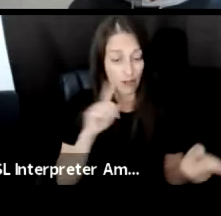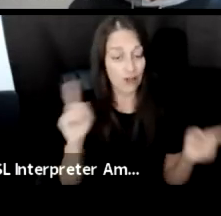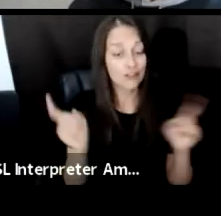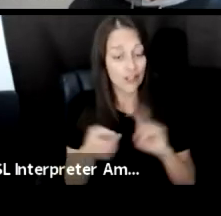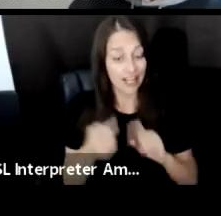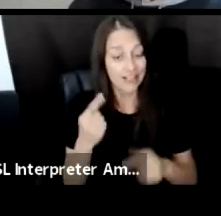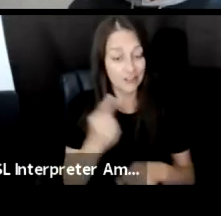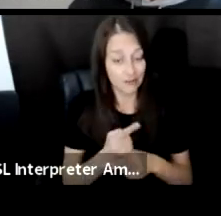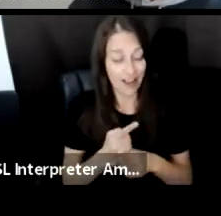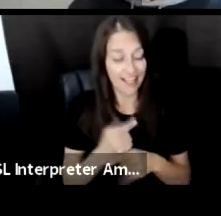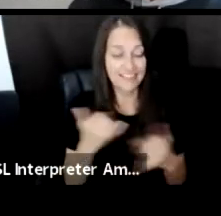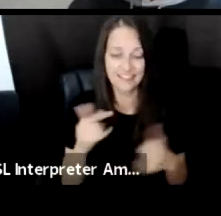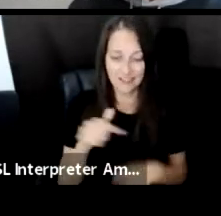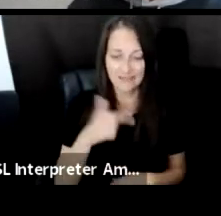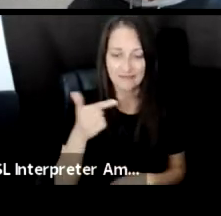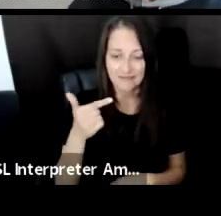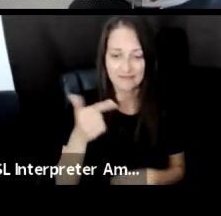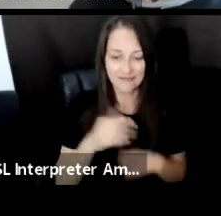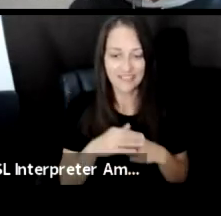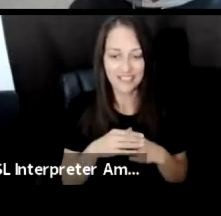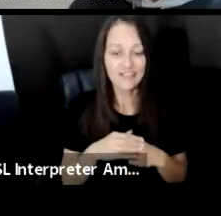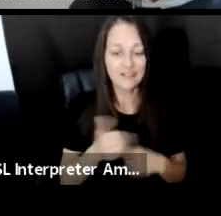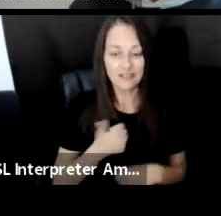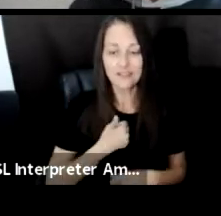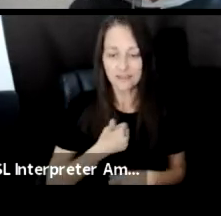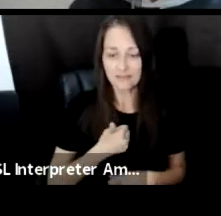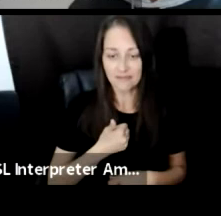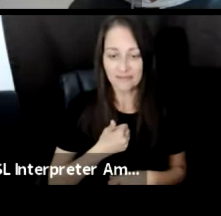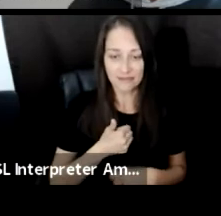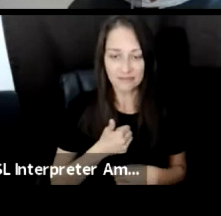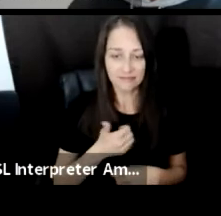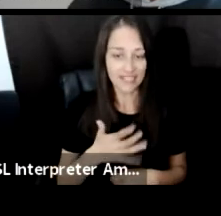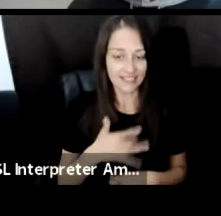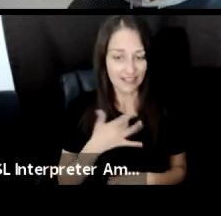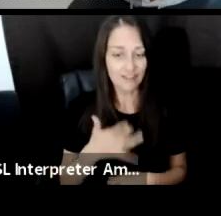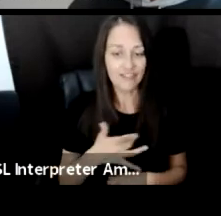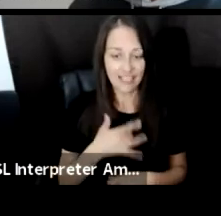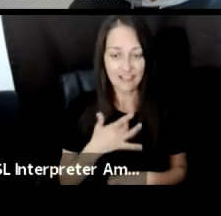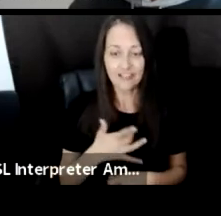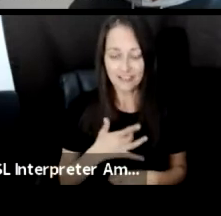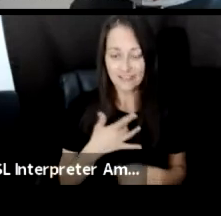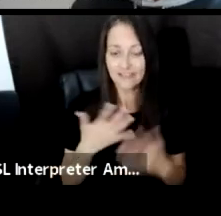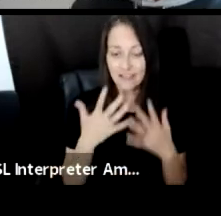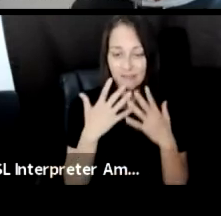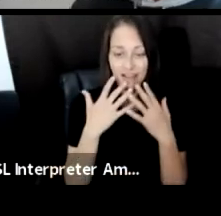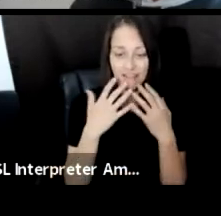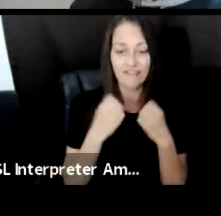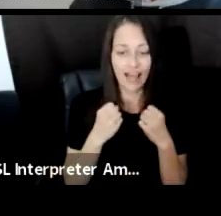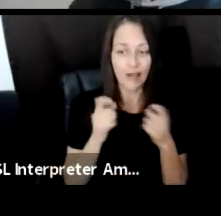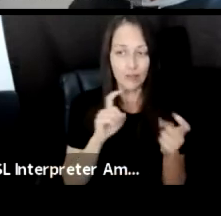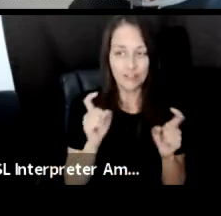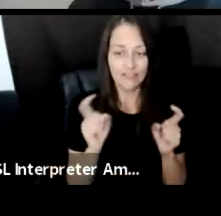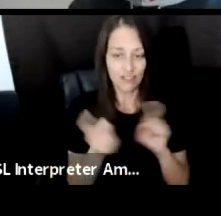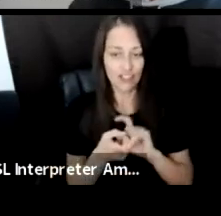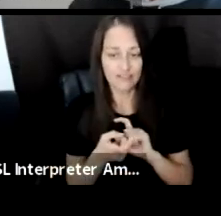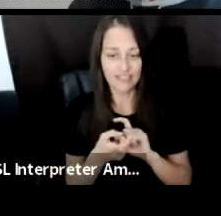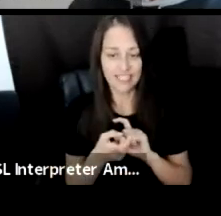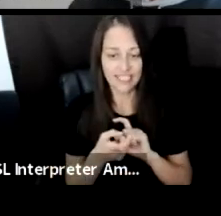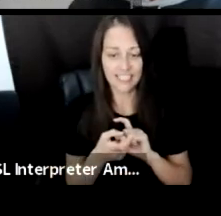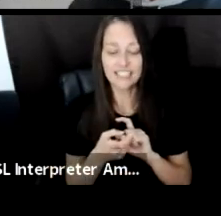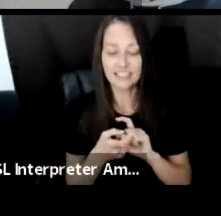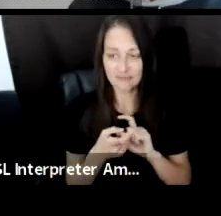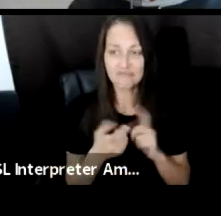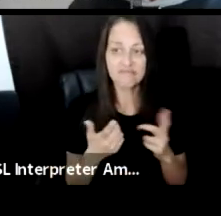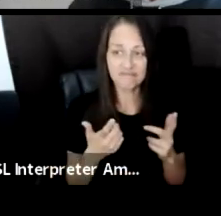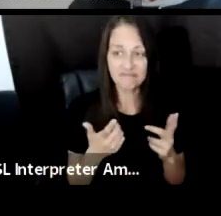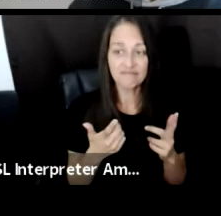right? Like, I know I feel certain ways that my values have shifted, and I can't imagine that most